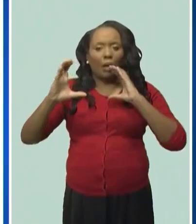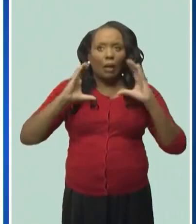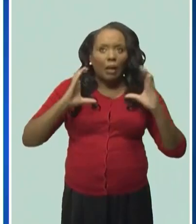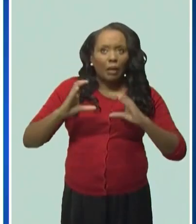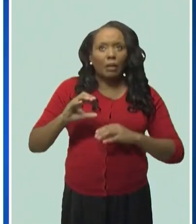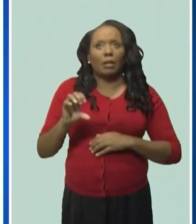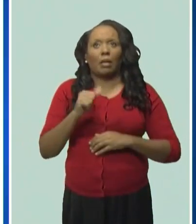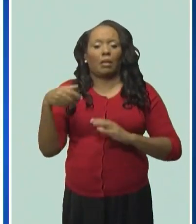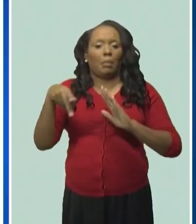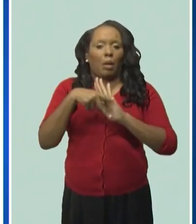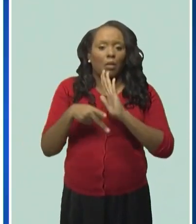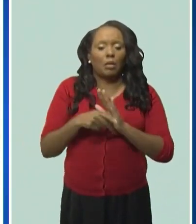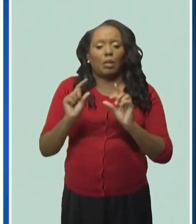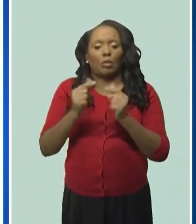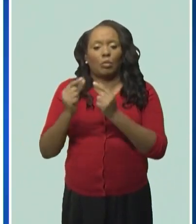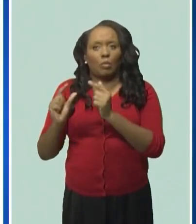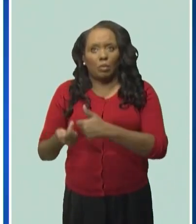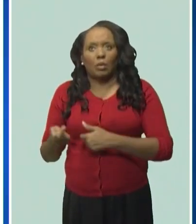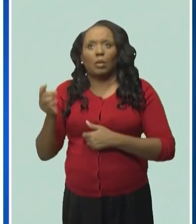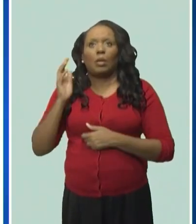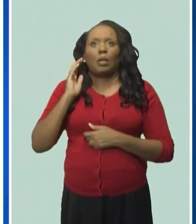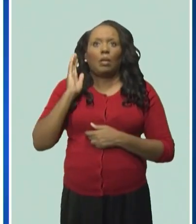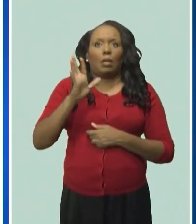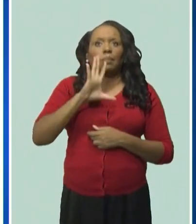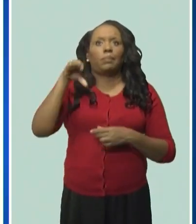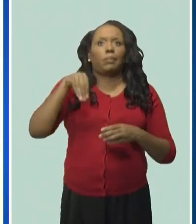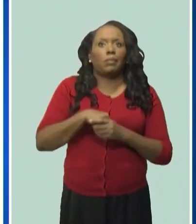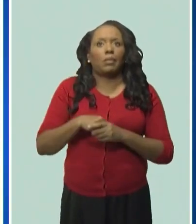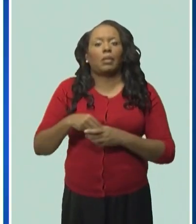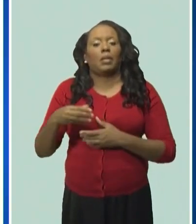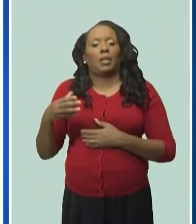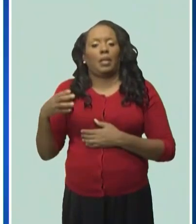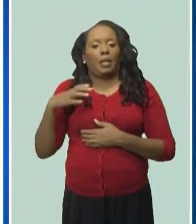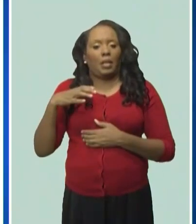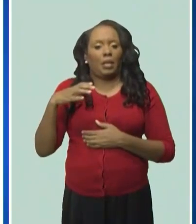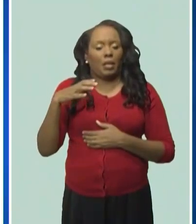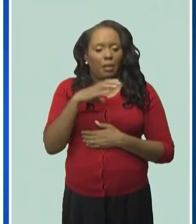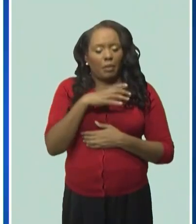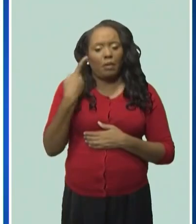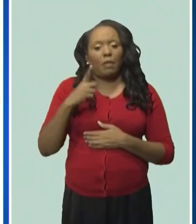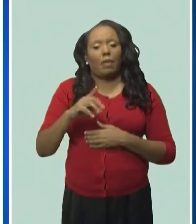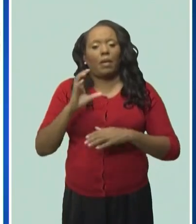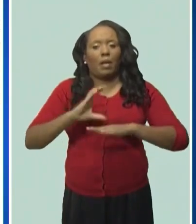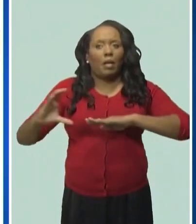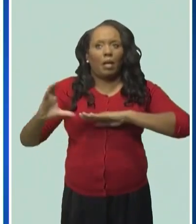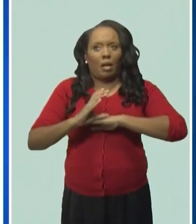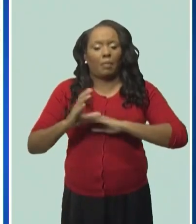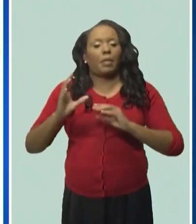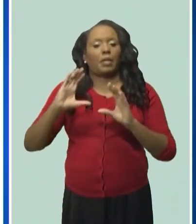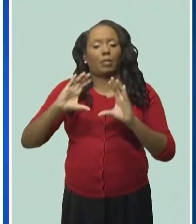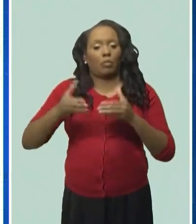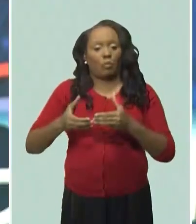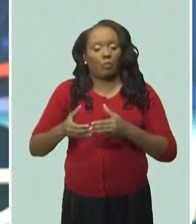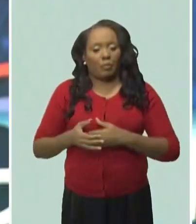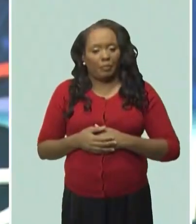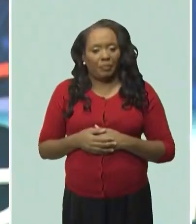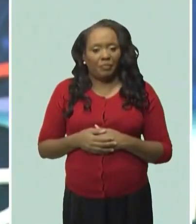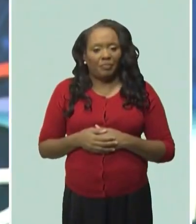regulatory bodies, are expected to make up the membership of the Caribbean chapter. Sharika Griffith, CBC